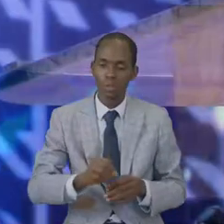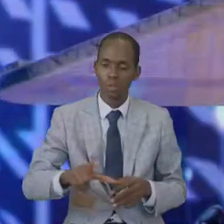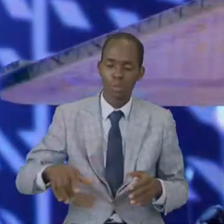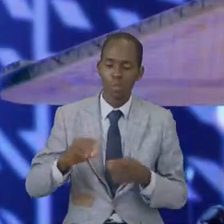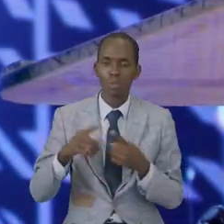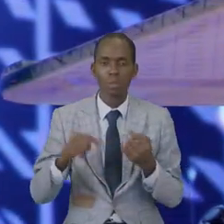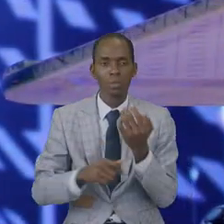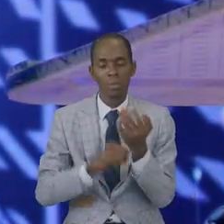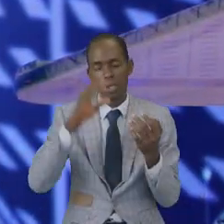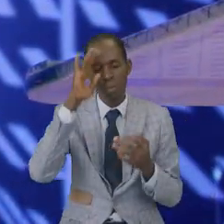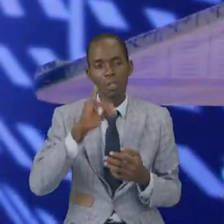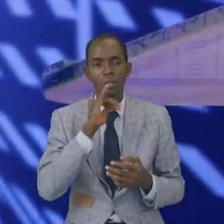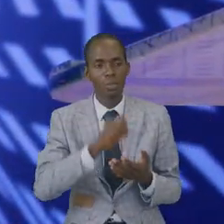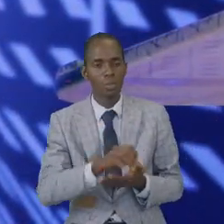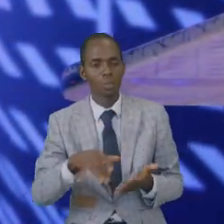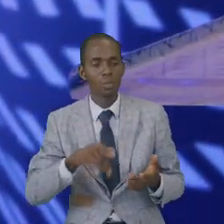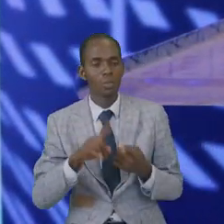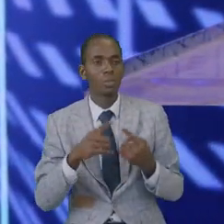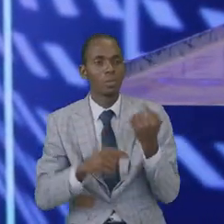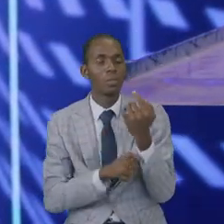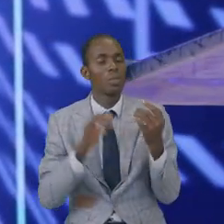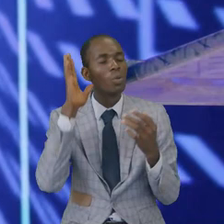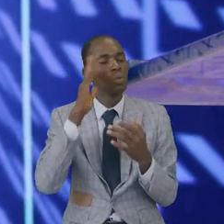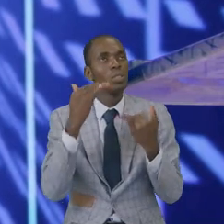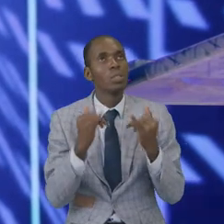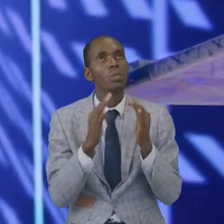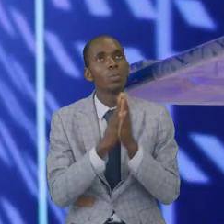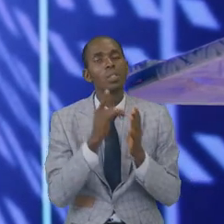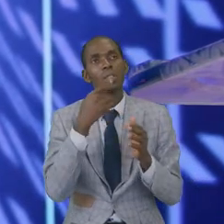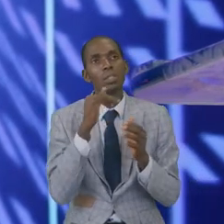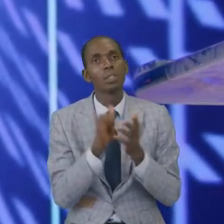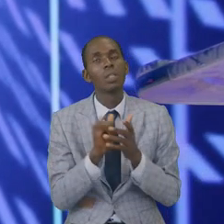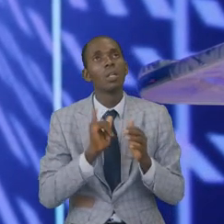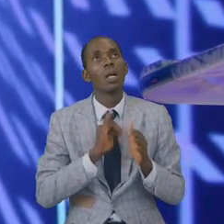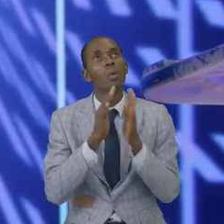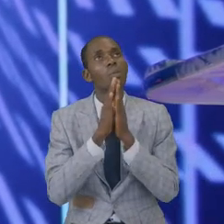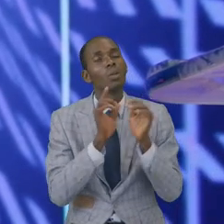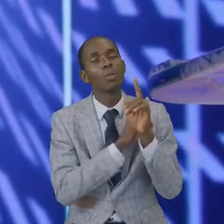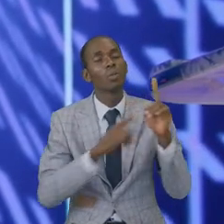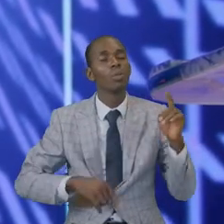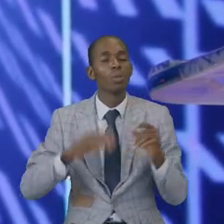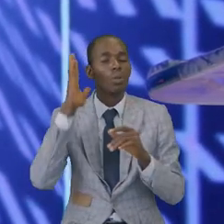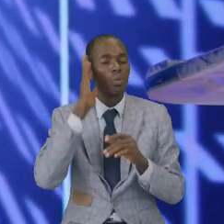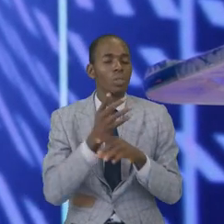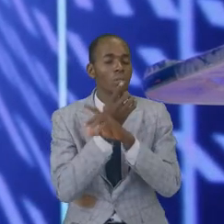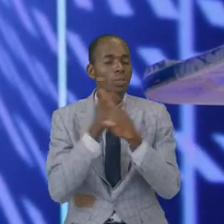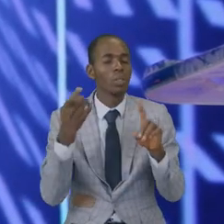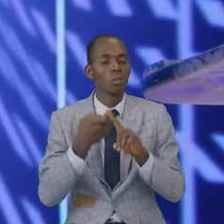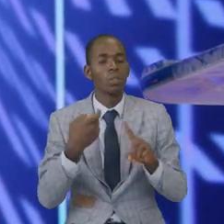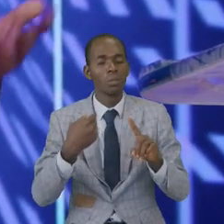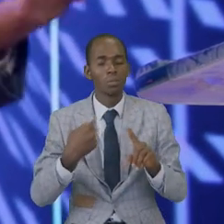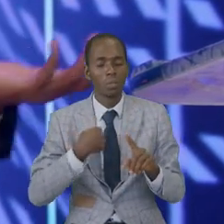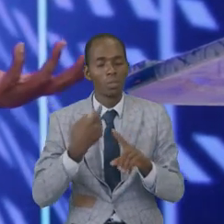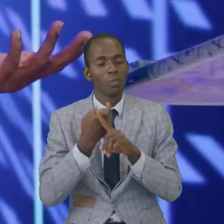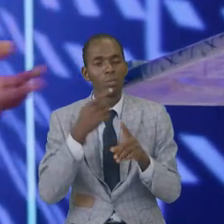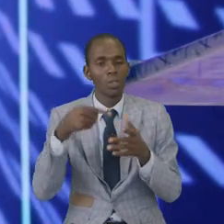the flesh, they'll be saying, I pray God will deliver me from this interaction or